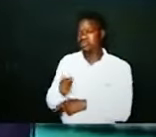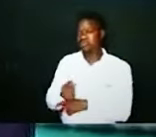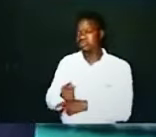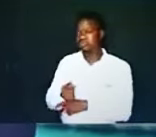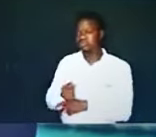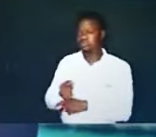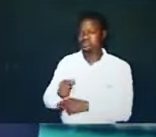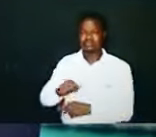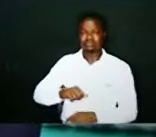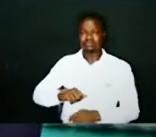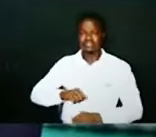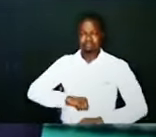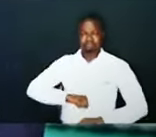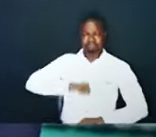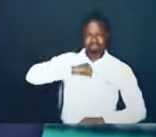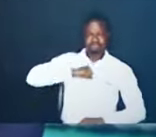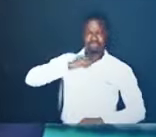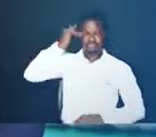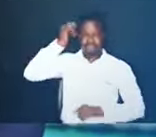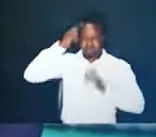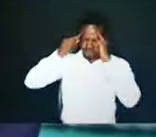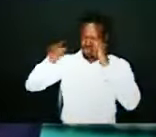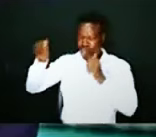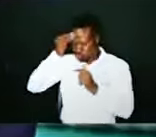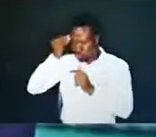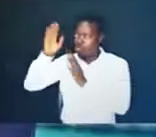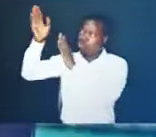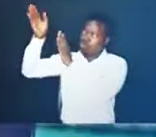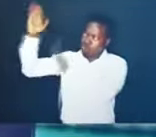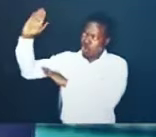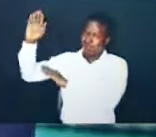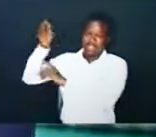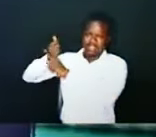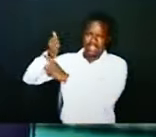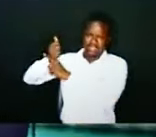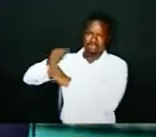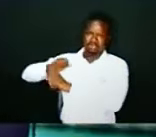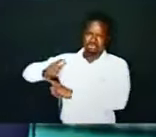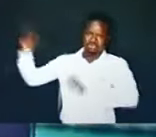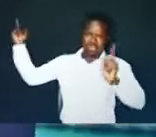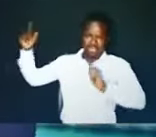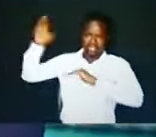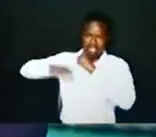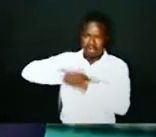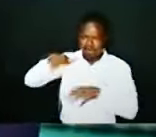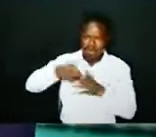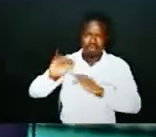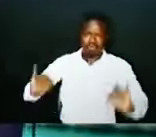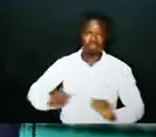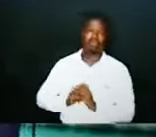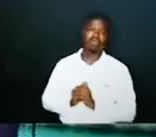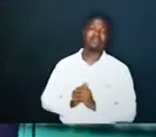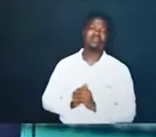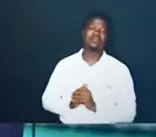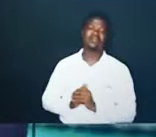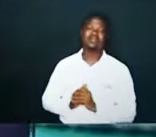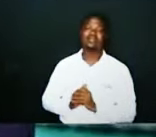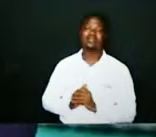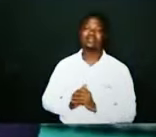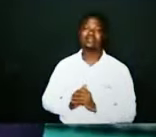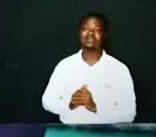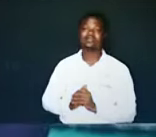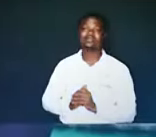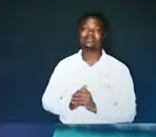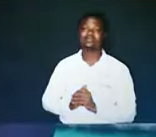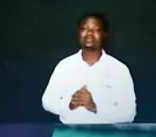of their God. You see, David just